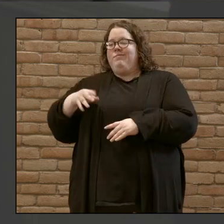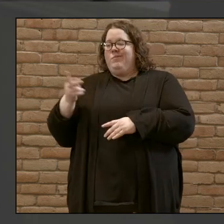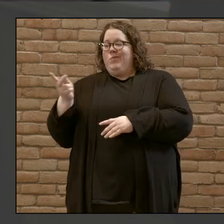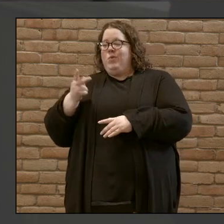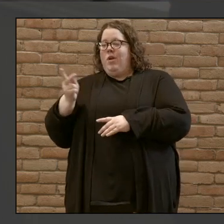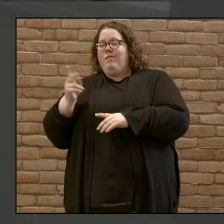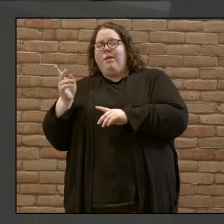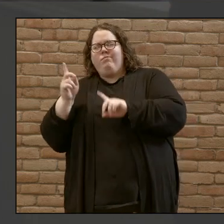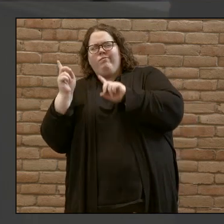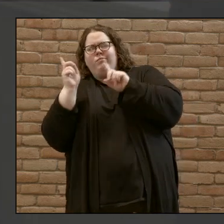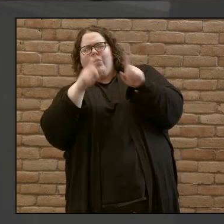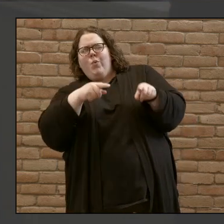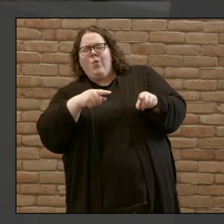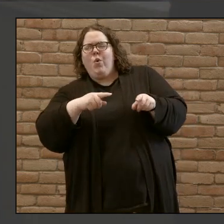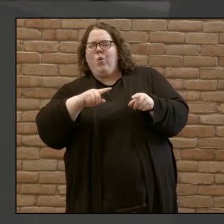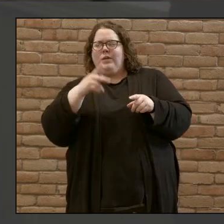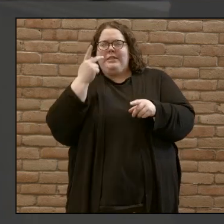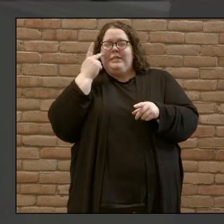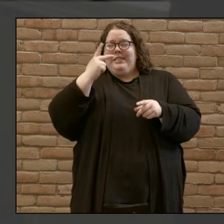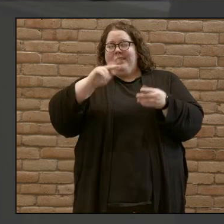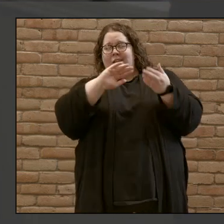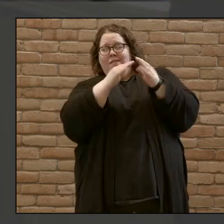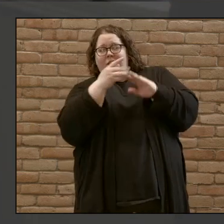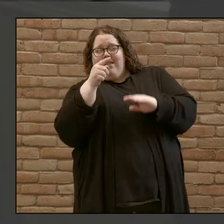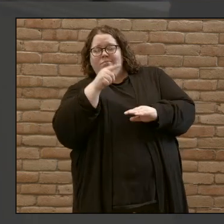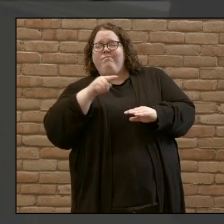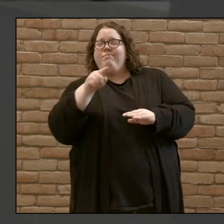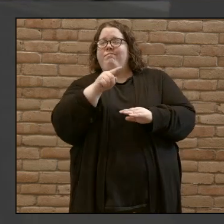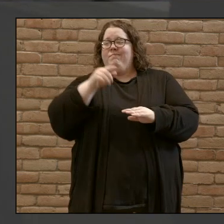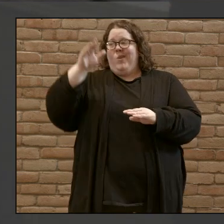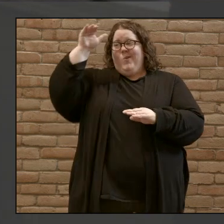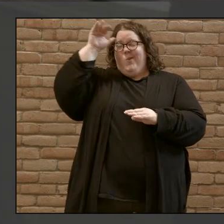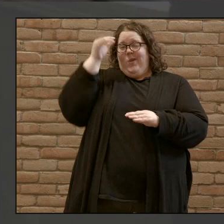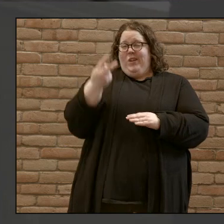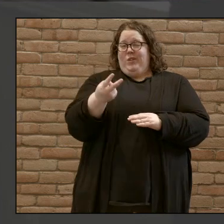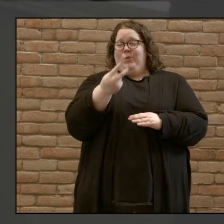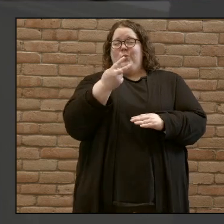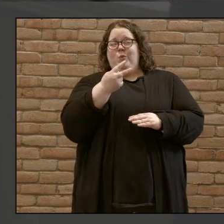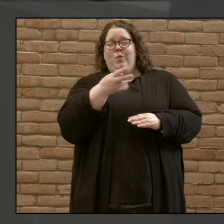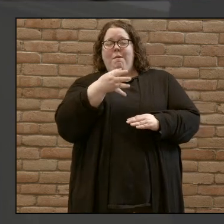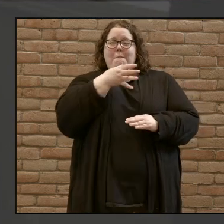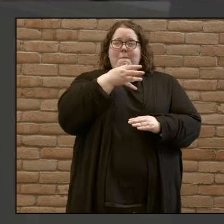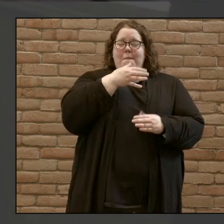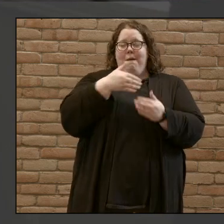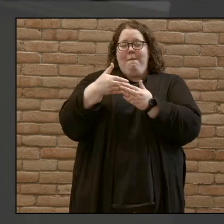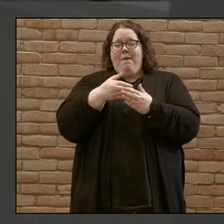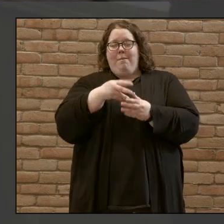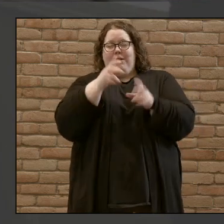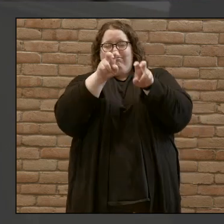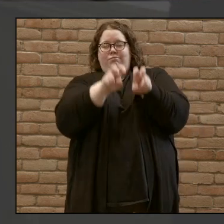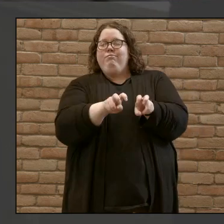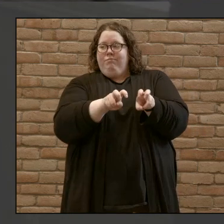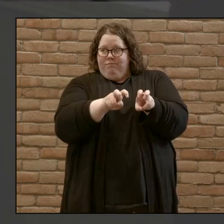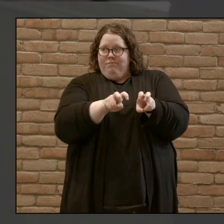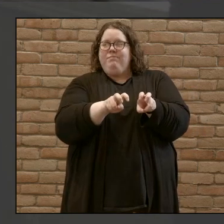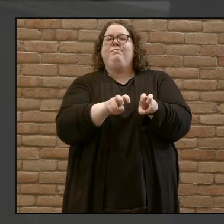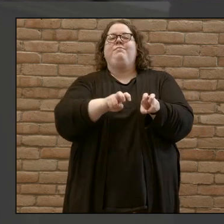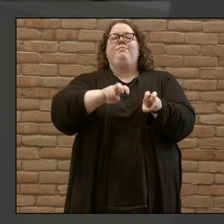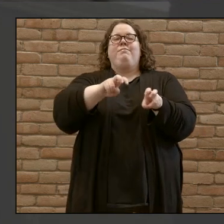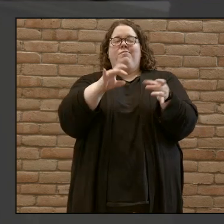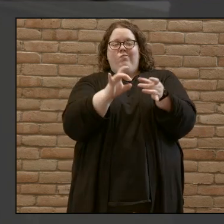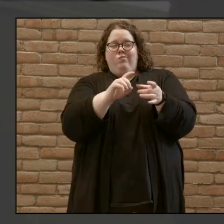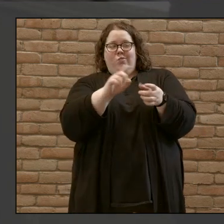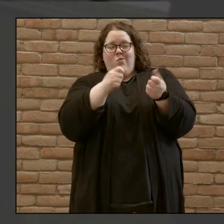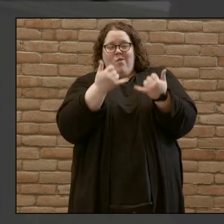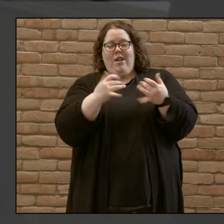said. "As soon as you enter it, you will see a donkey tied there with its colt beside it. Untie them and bring them to me.